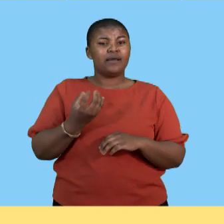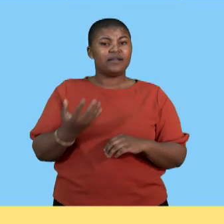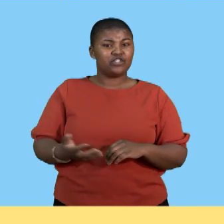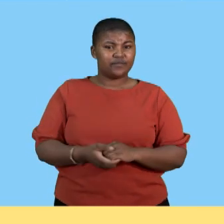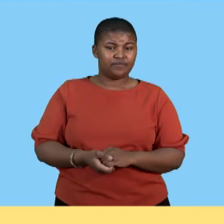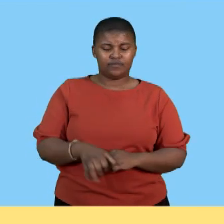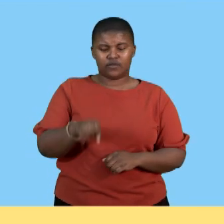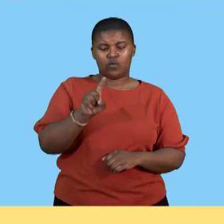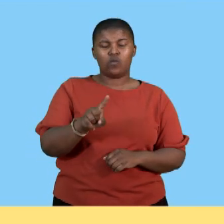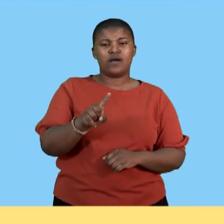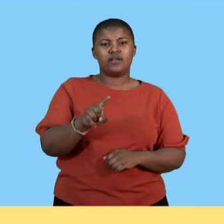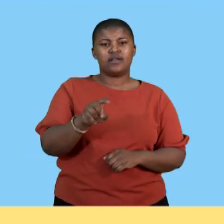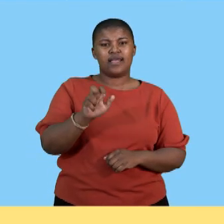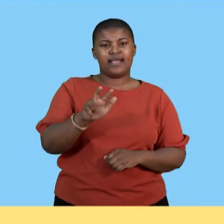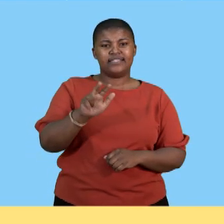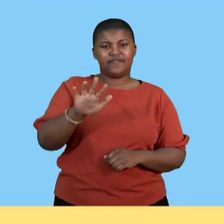which is